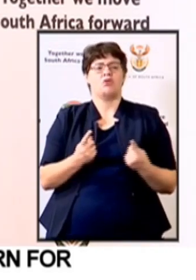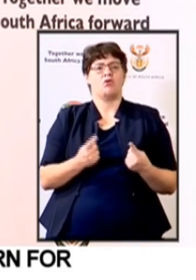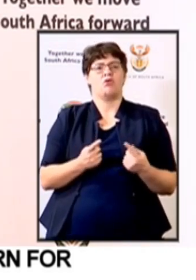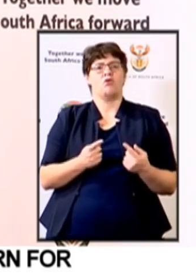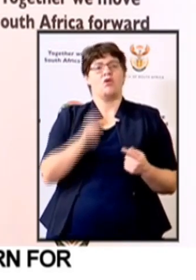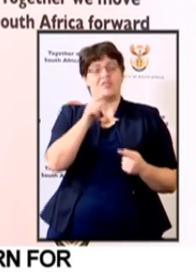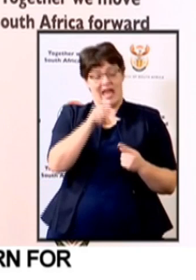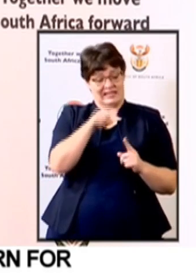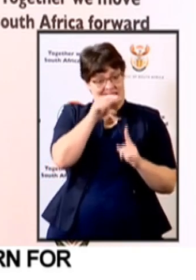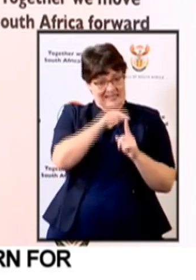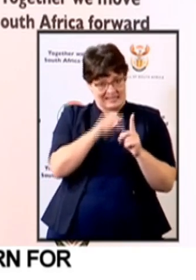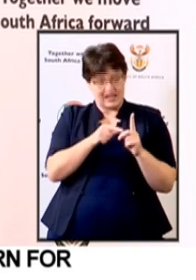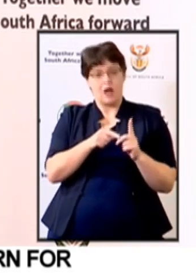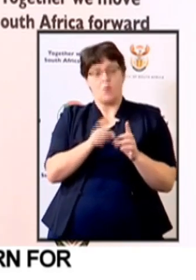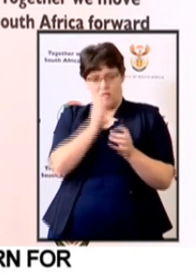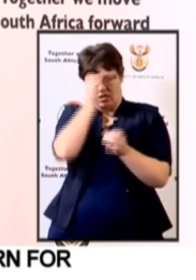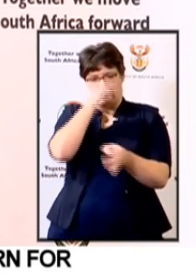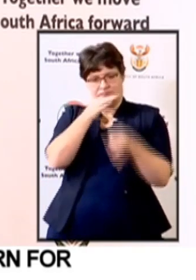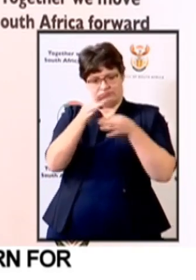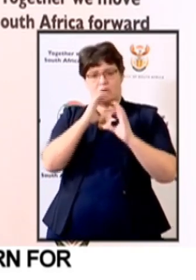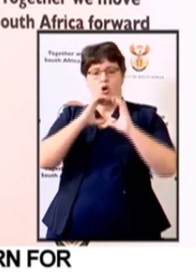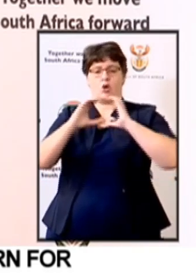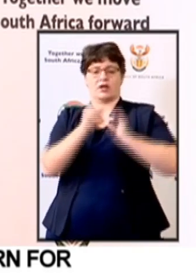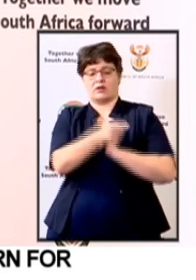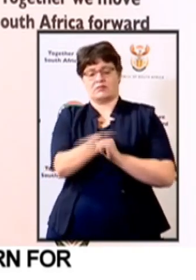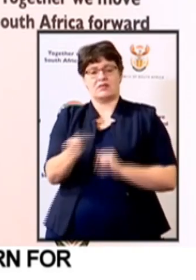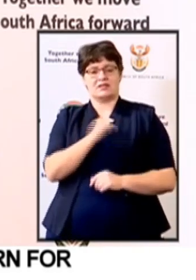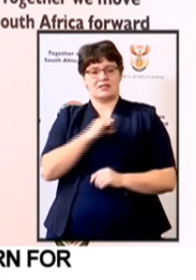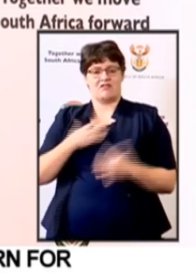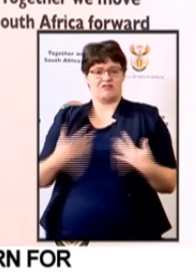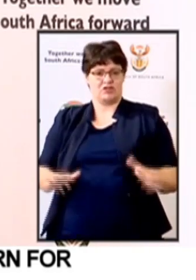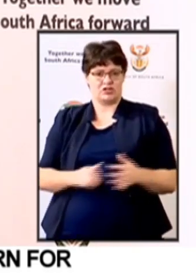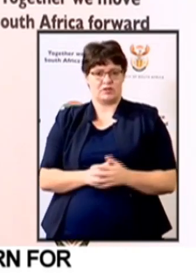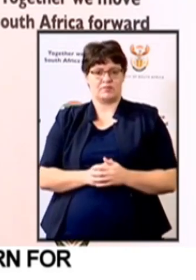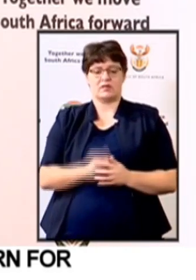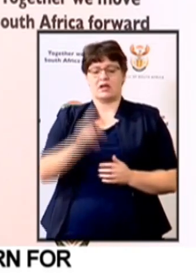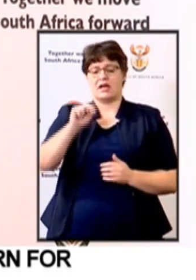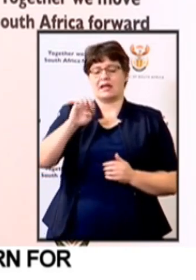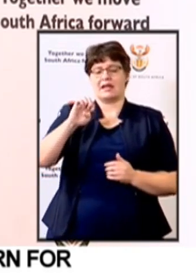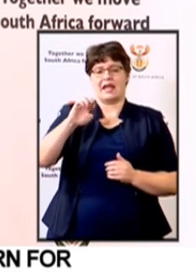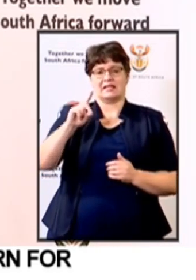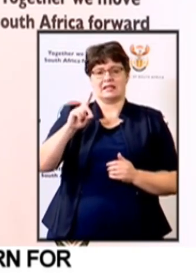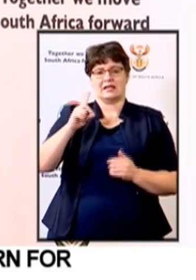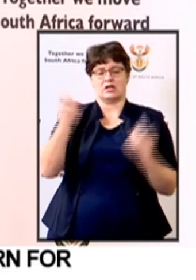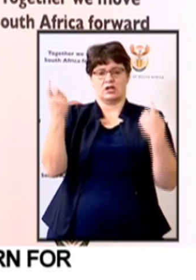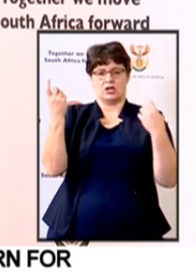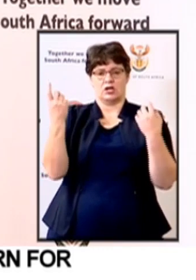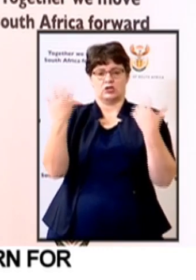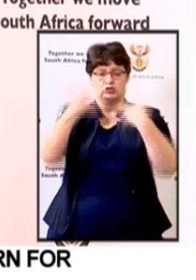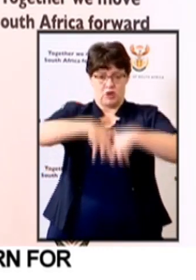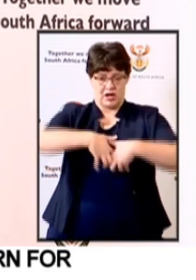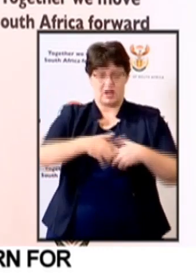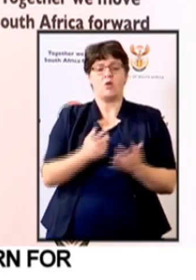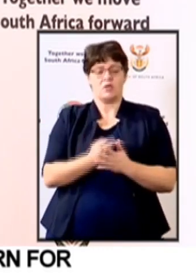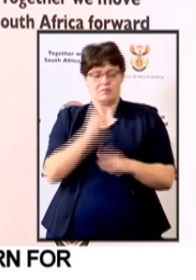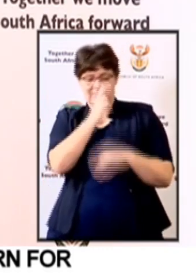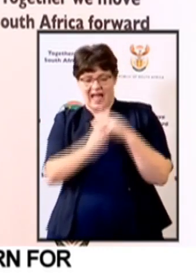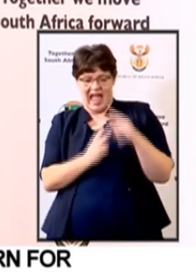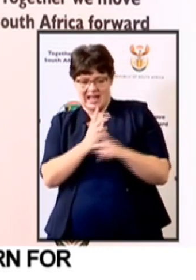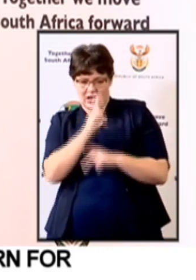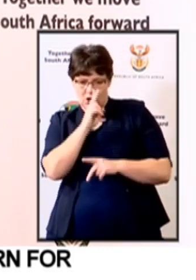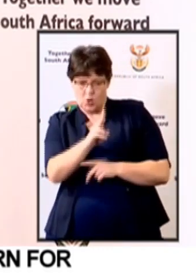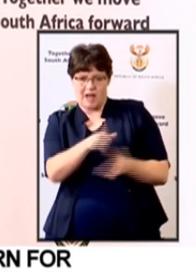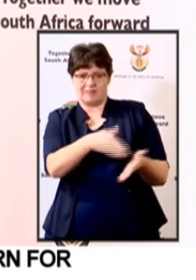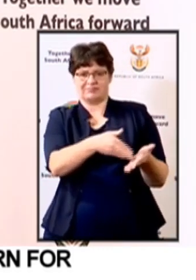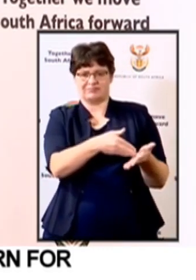around that space. The DGs, during our meeting at Net Joints, had requested that we need to relook the issue of the